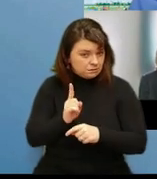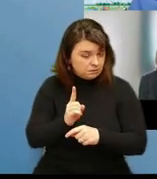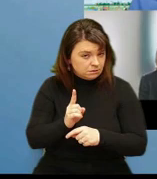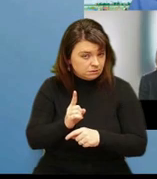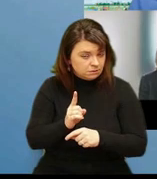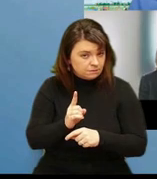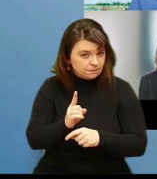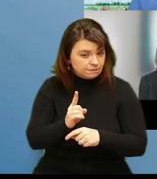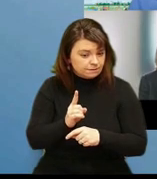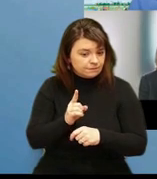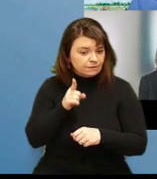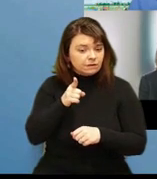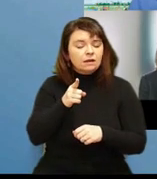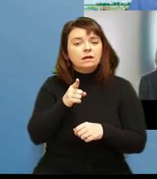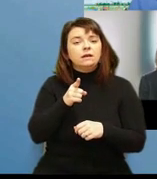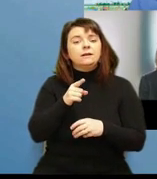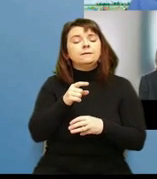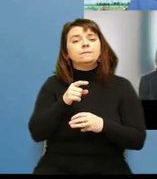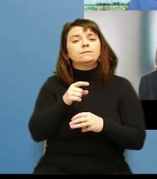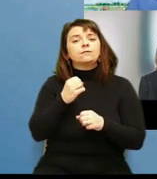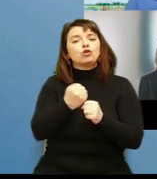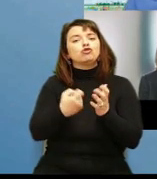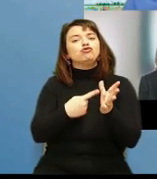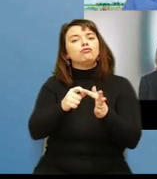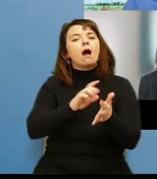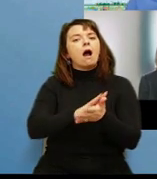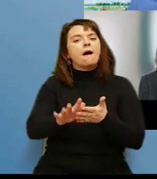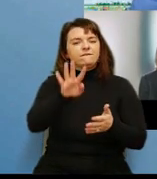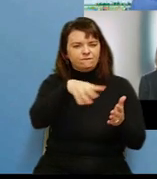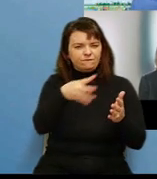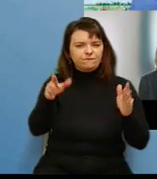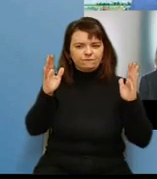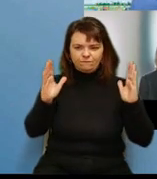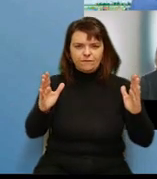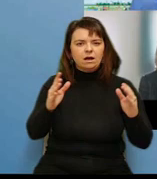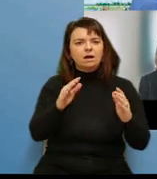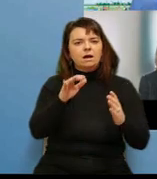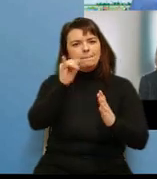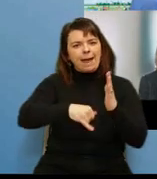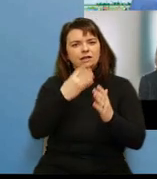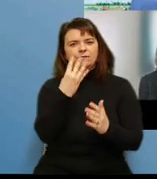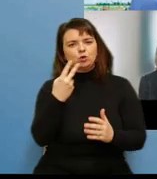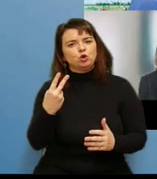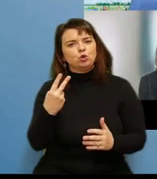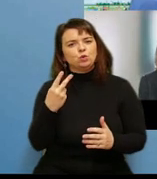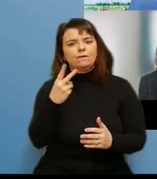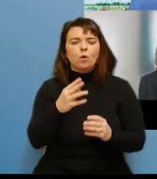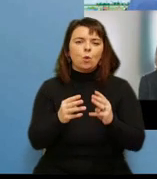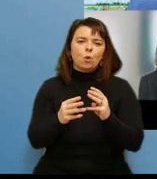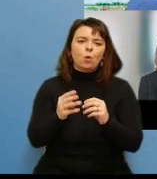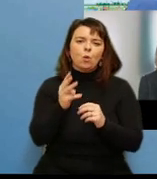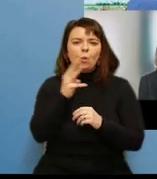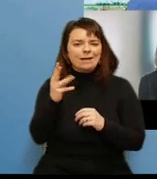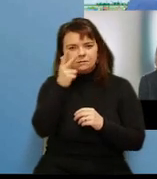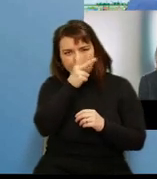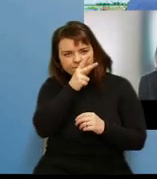now, if you like. And then my final comment was the graph on page 42 of the